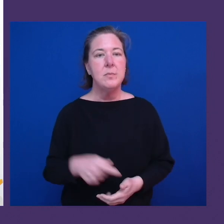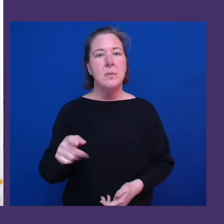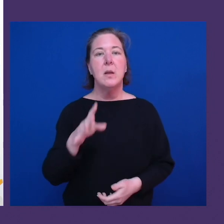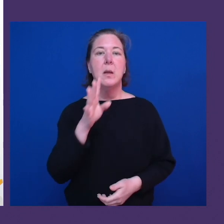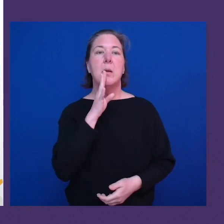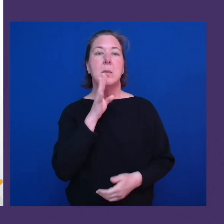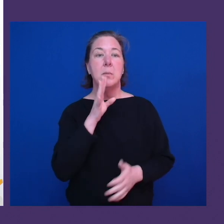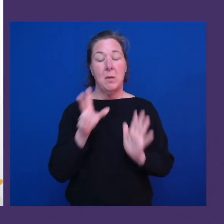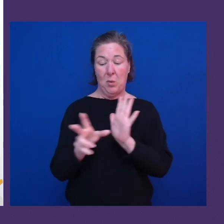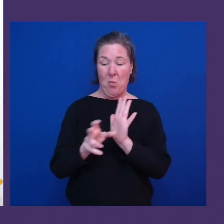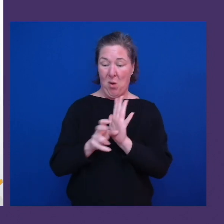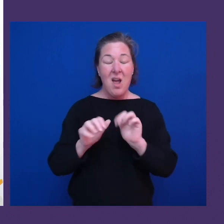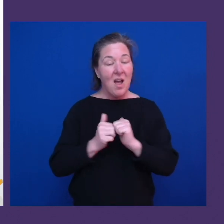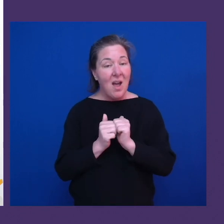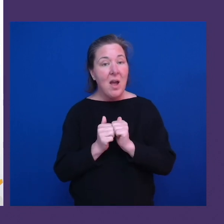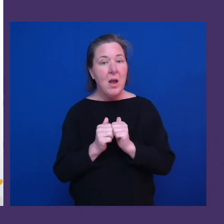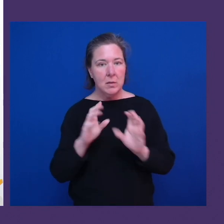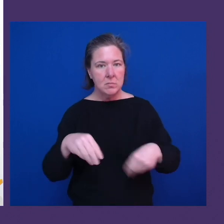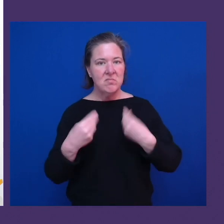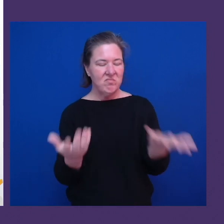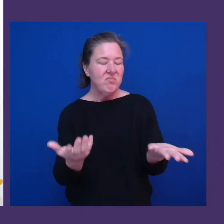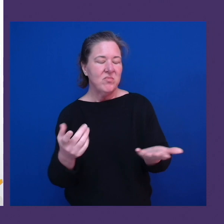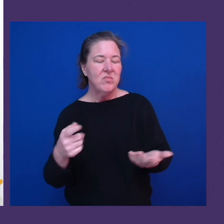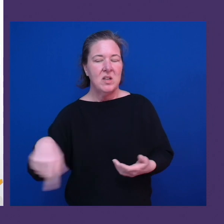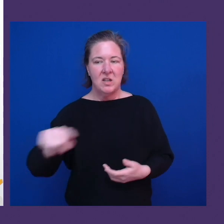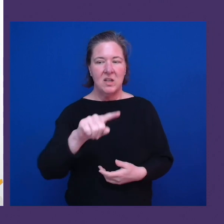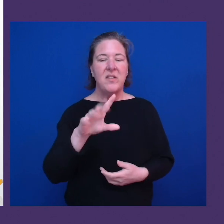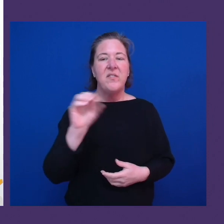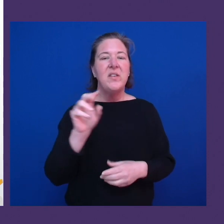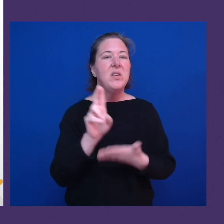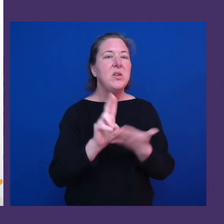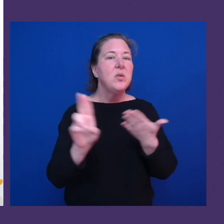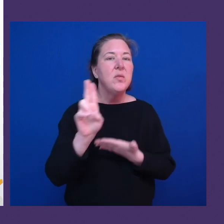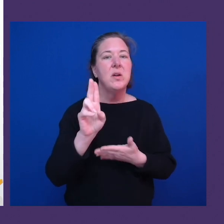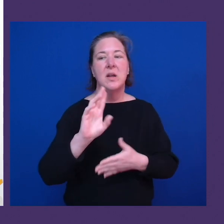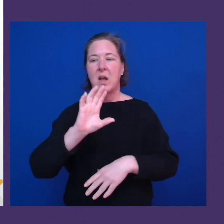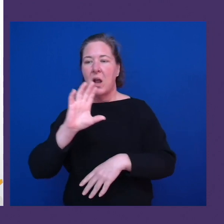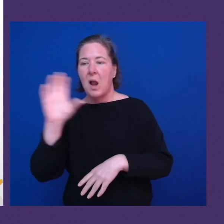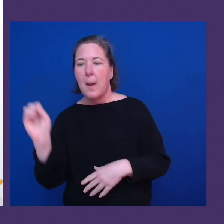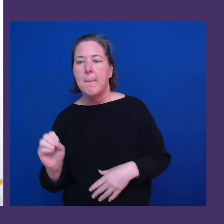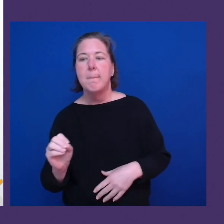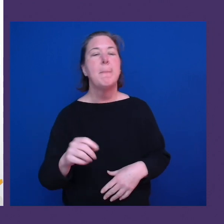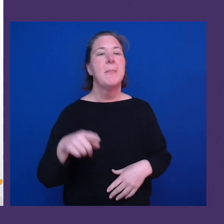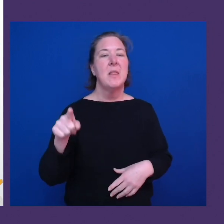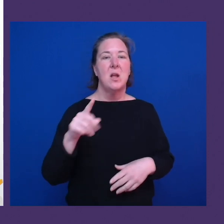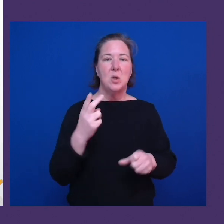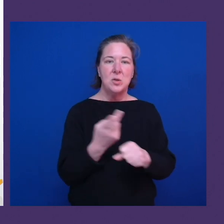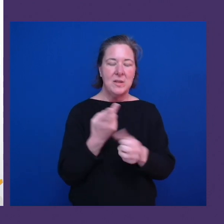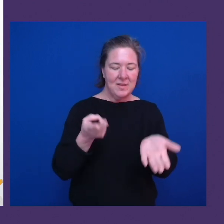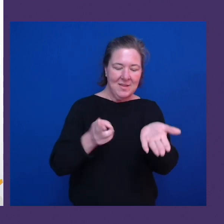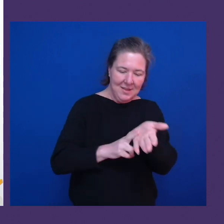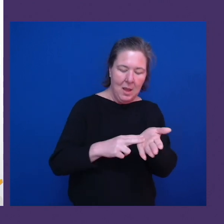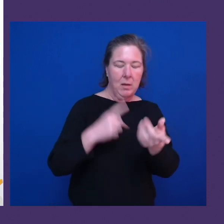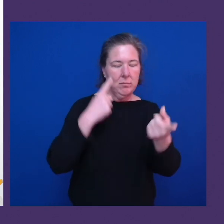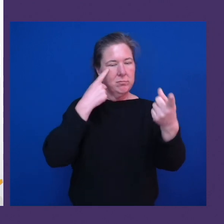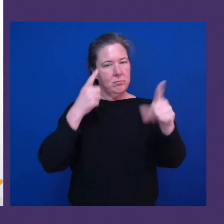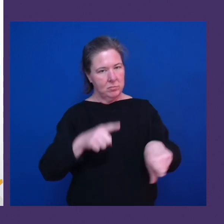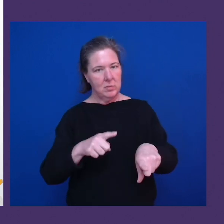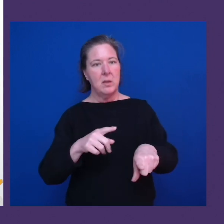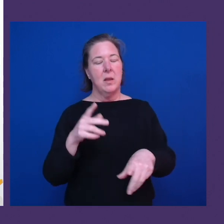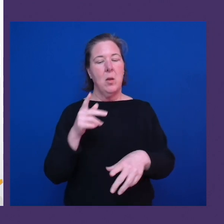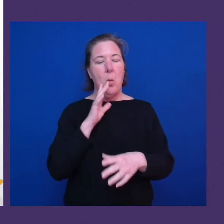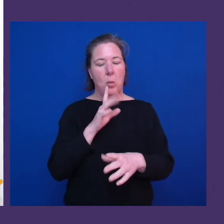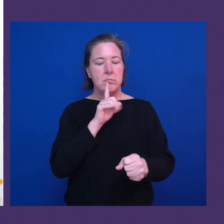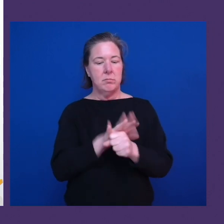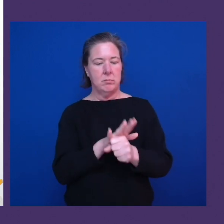this way has been provided to 50 universities and companies, all of whom have signed a data use agreement guaranteeing the privacy of the contributed speech